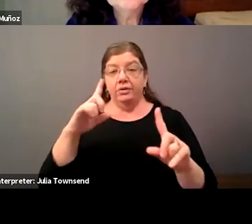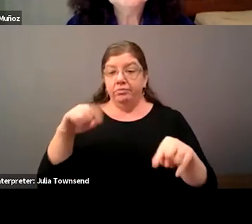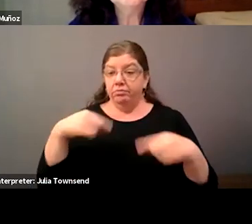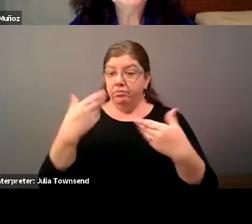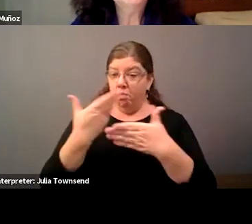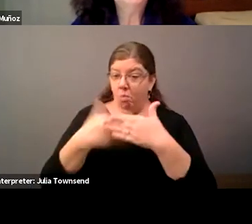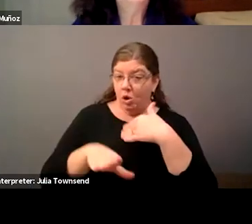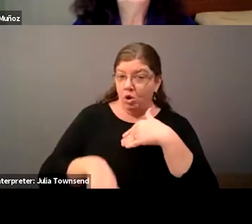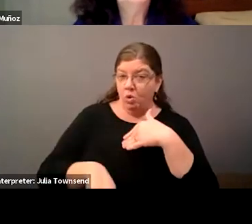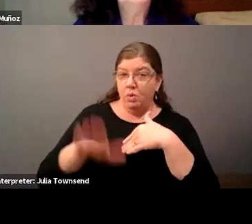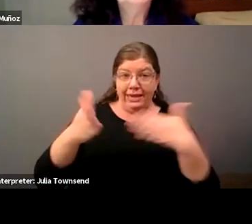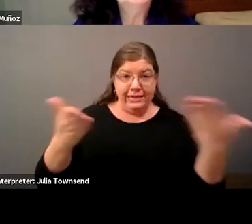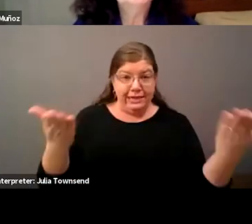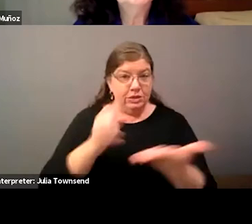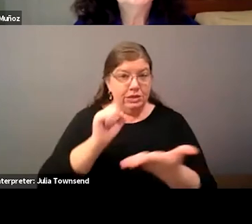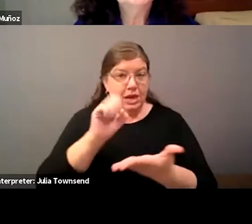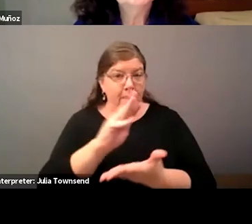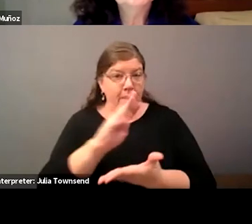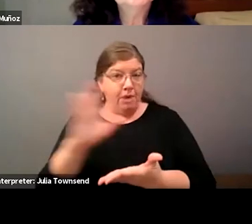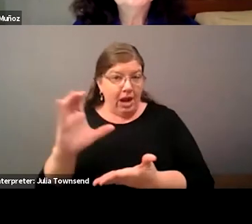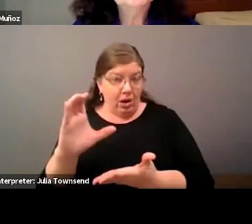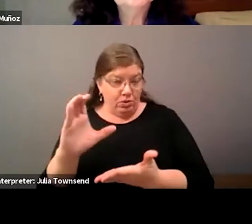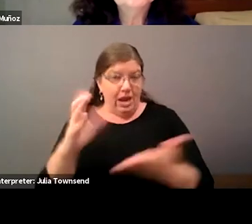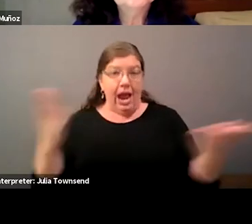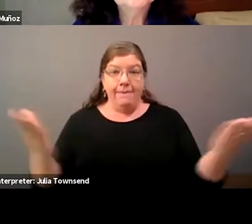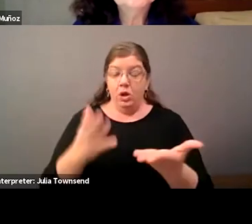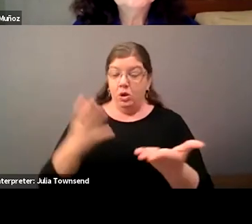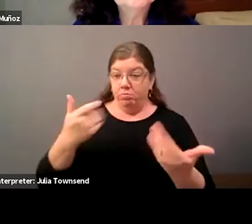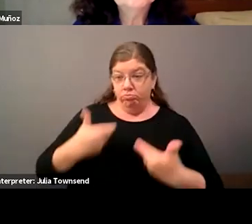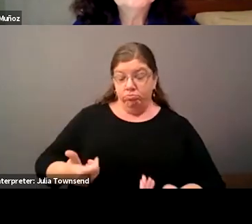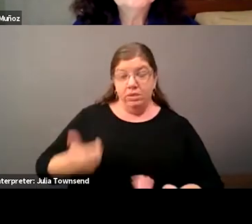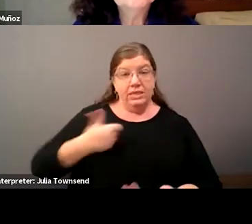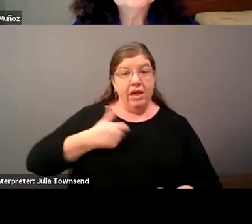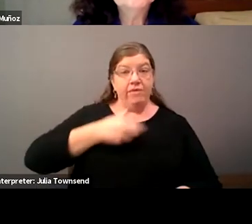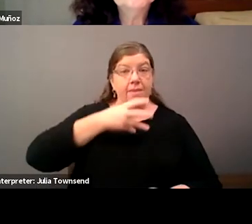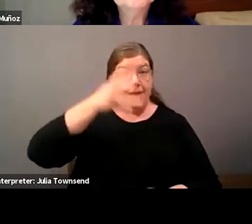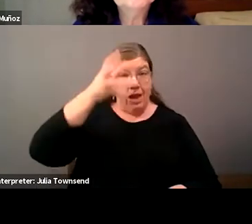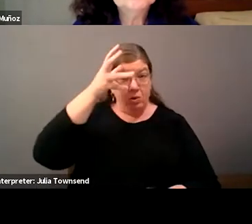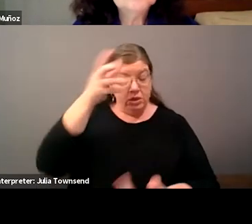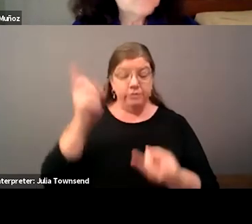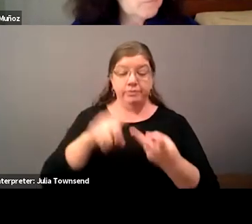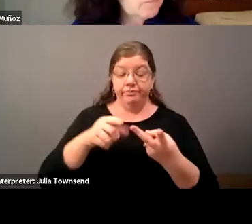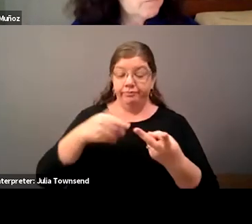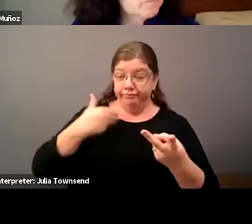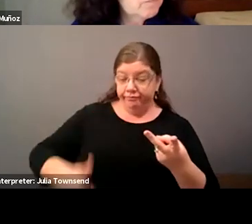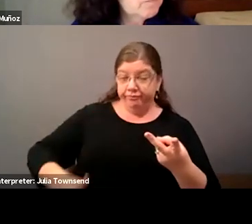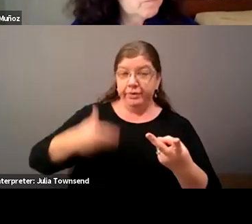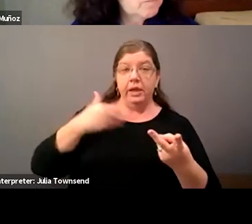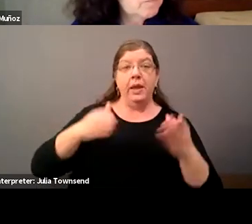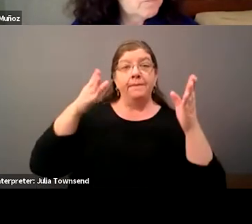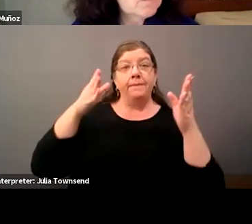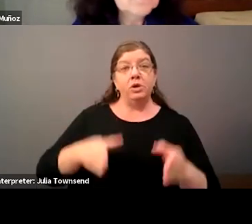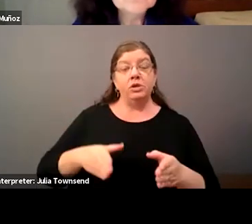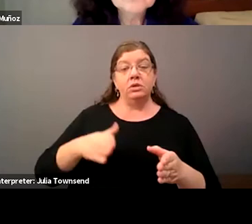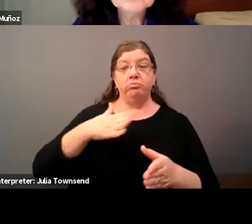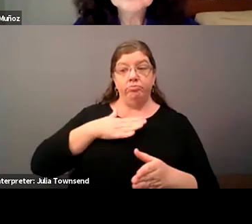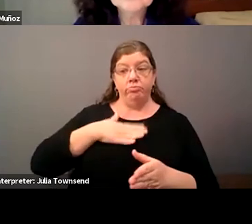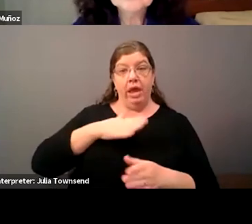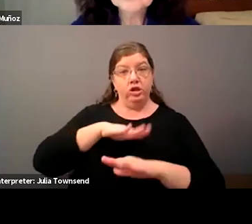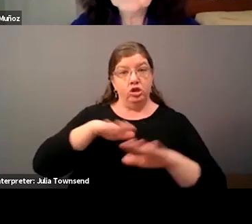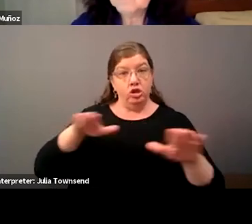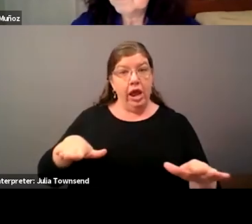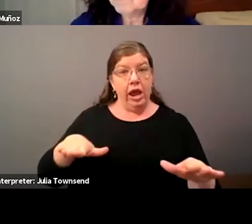raised here in santa barbara county and i'm here as a parent i'm here as somebody who's child is